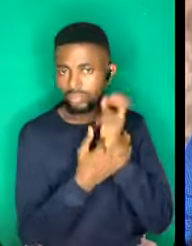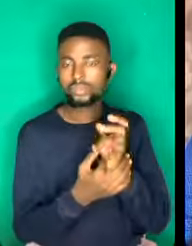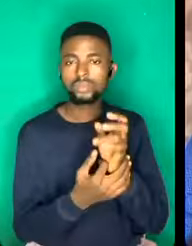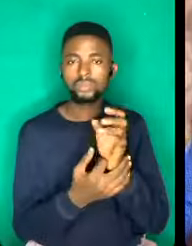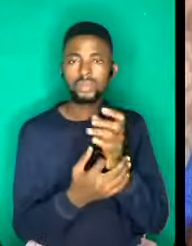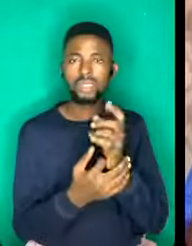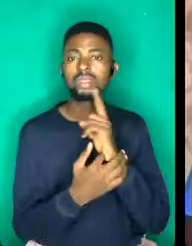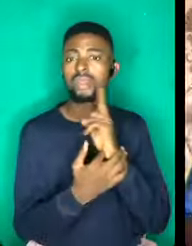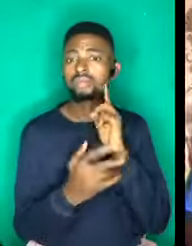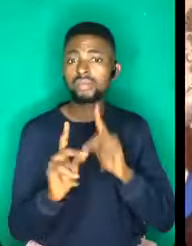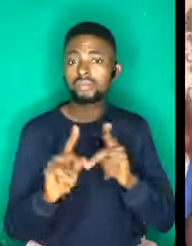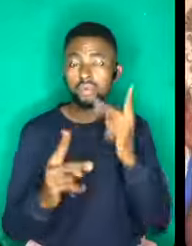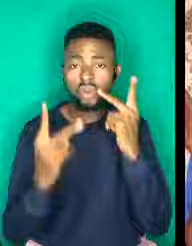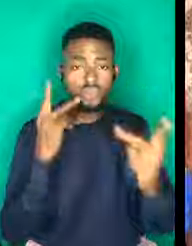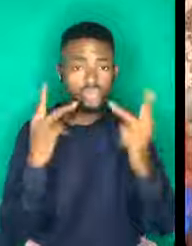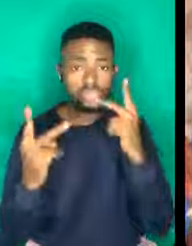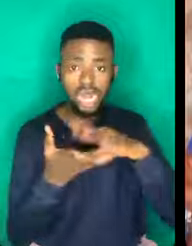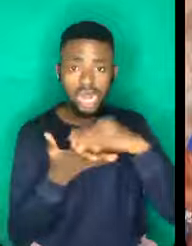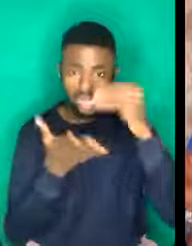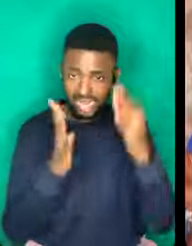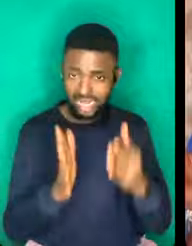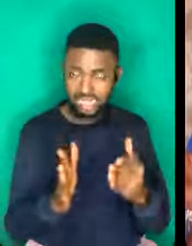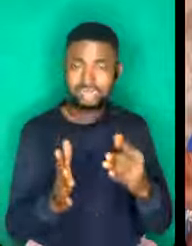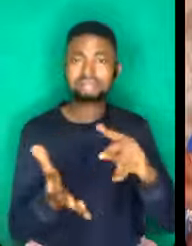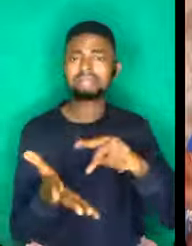and hence you have to